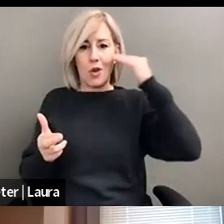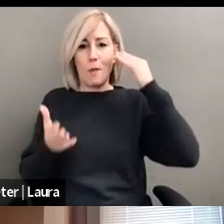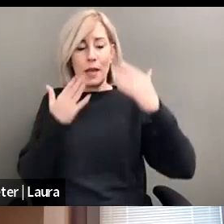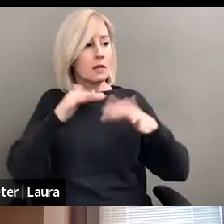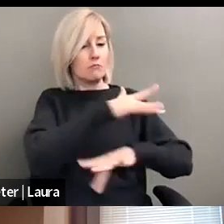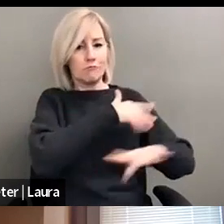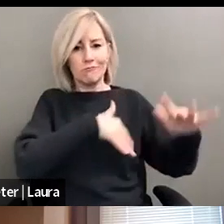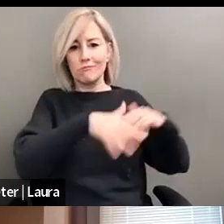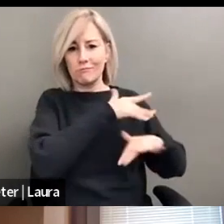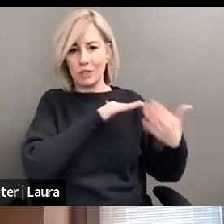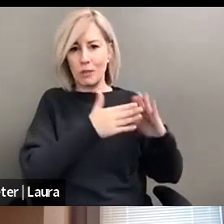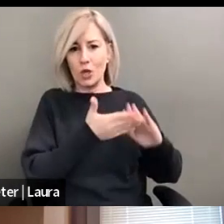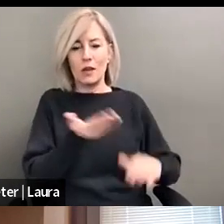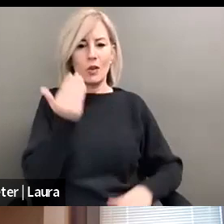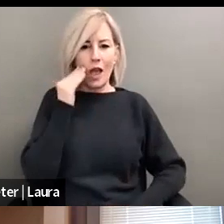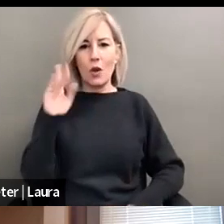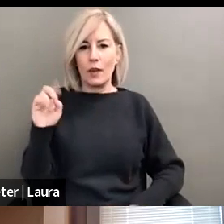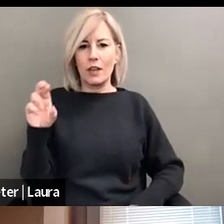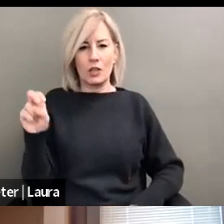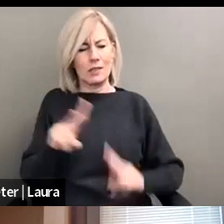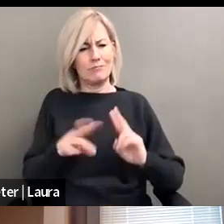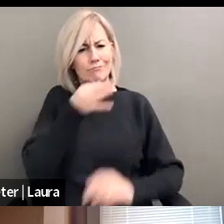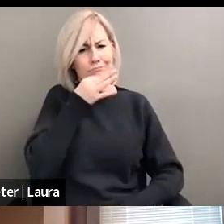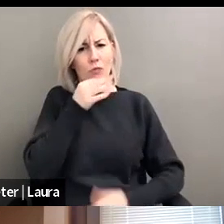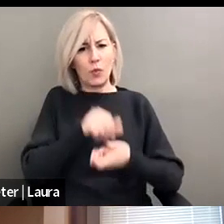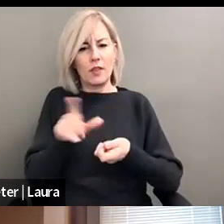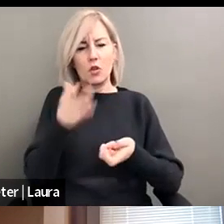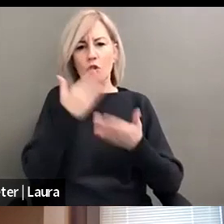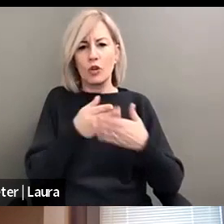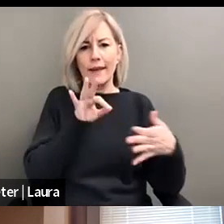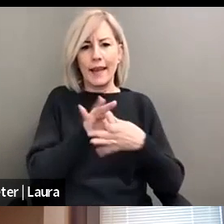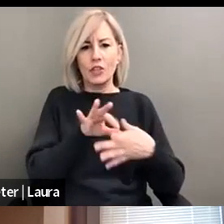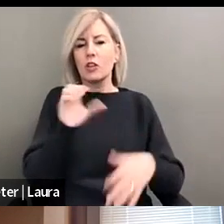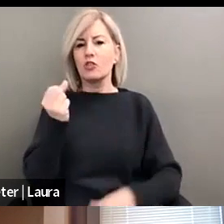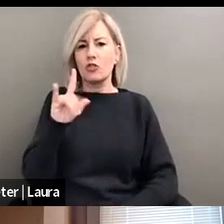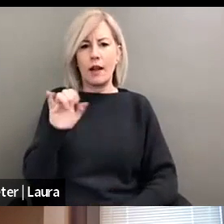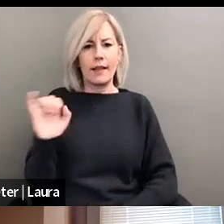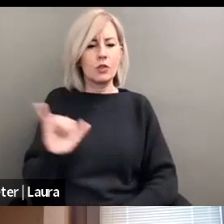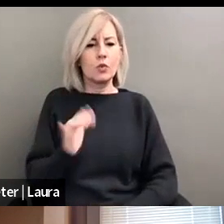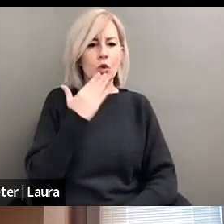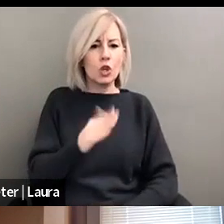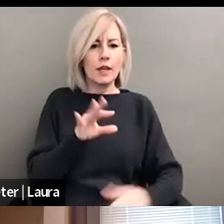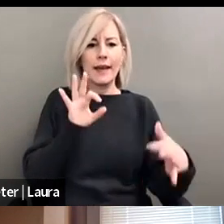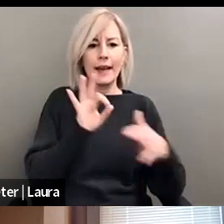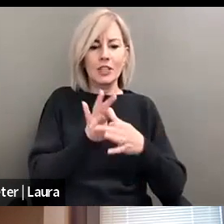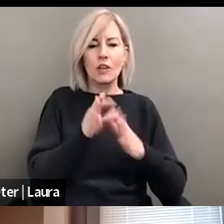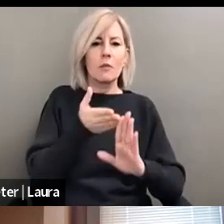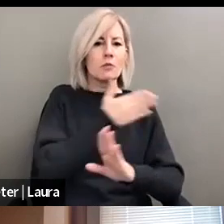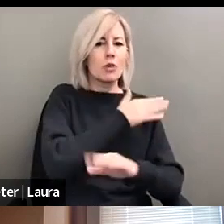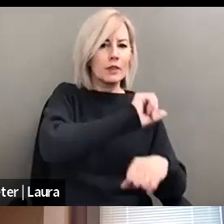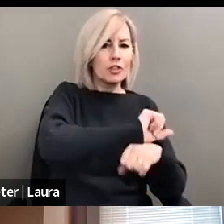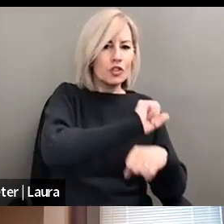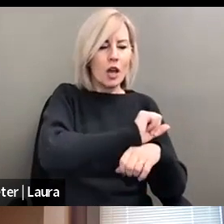community a lot. And I know Kirsten's really good at that. She's got good connections, and Charlie too, good connections from his previous